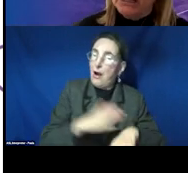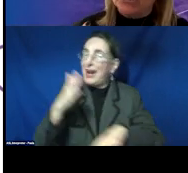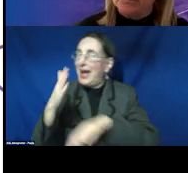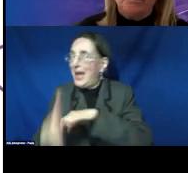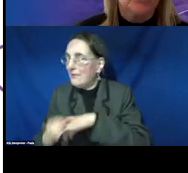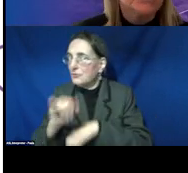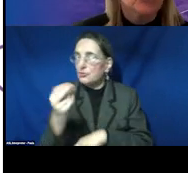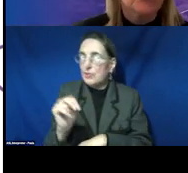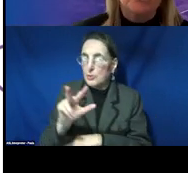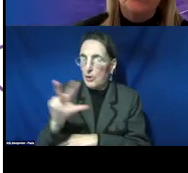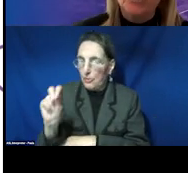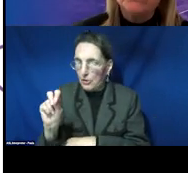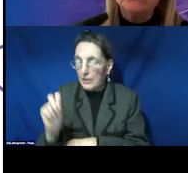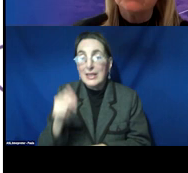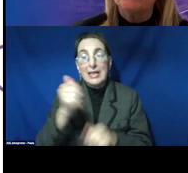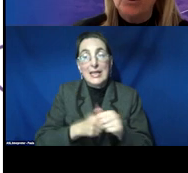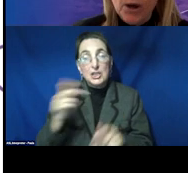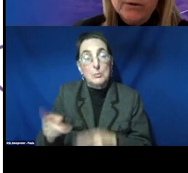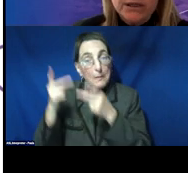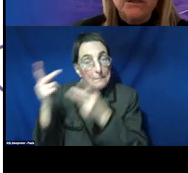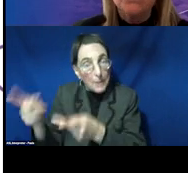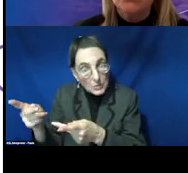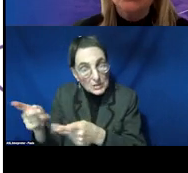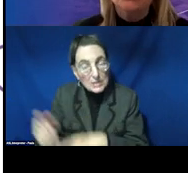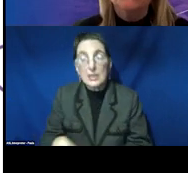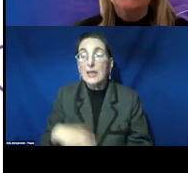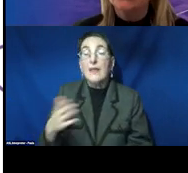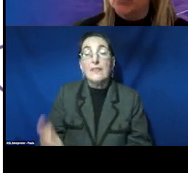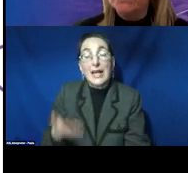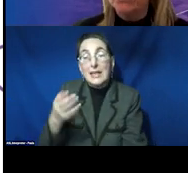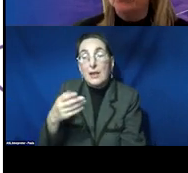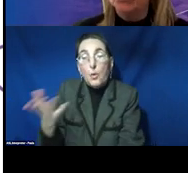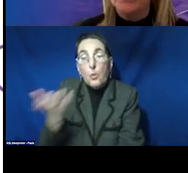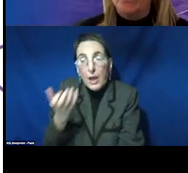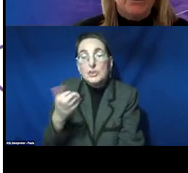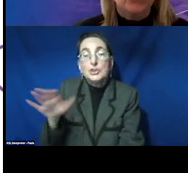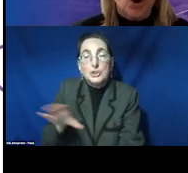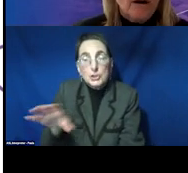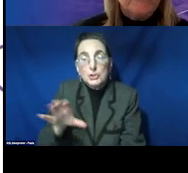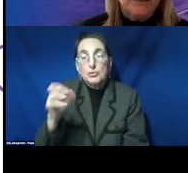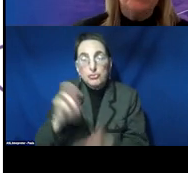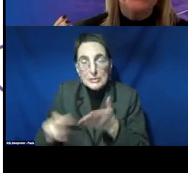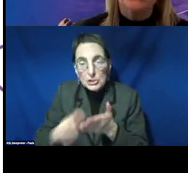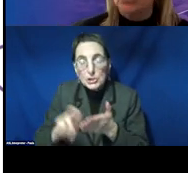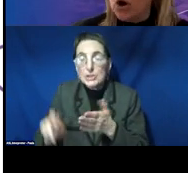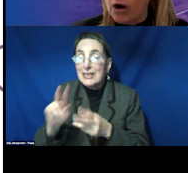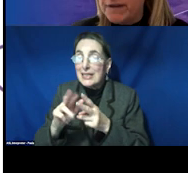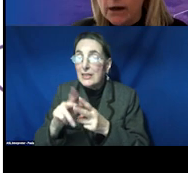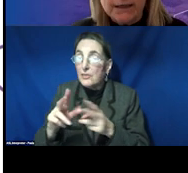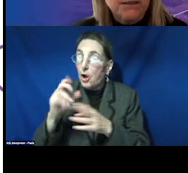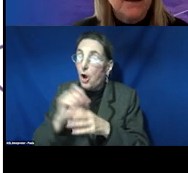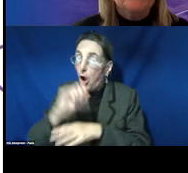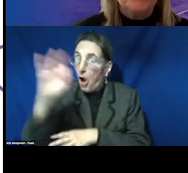for each proposal that proposes to conduct research either off campus or